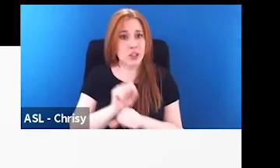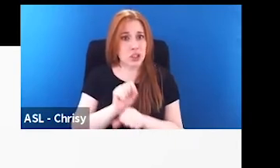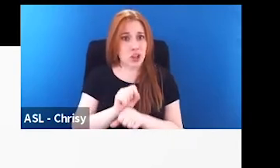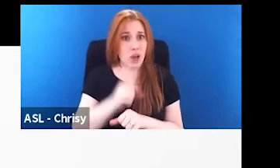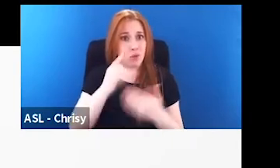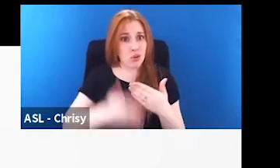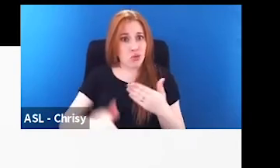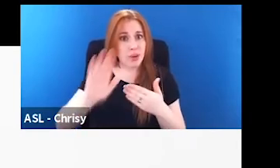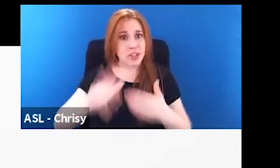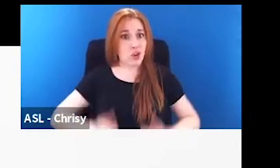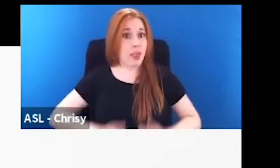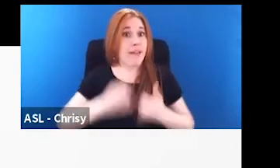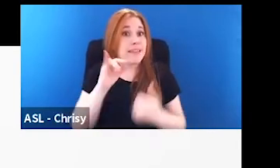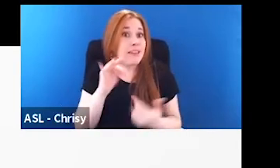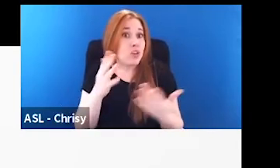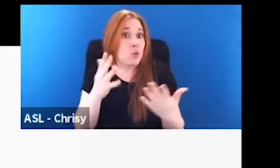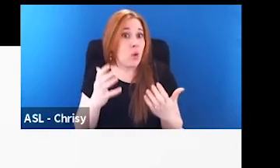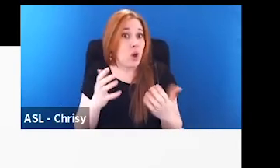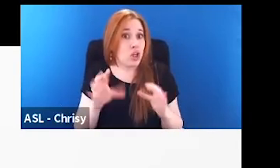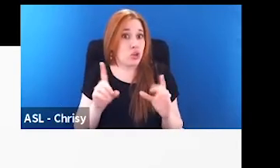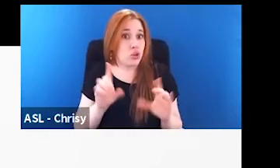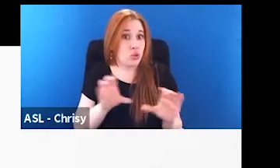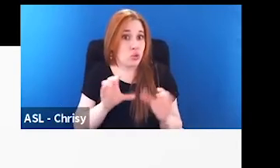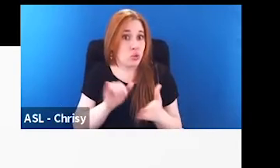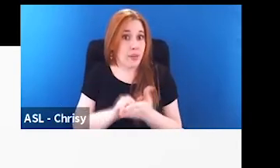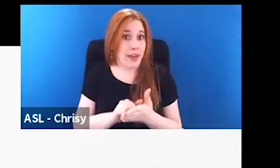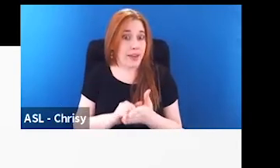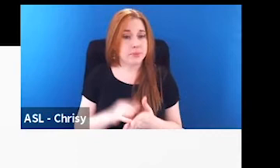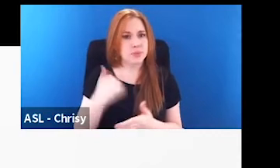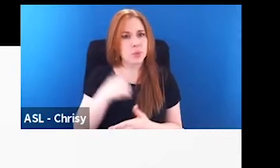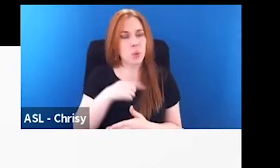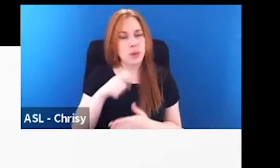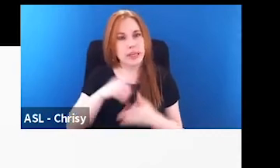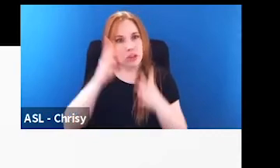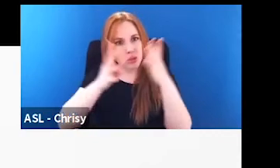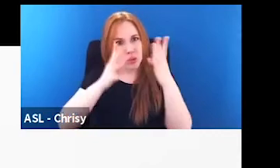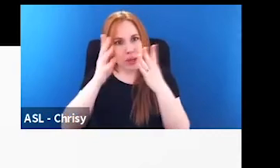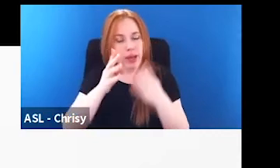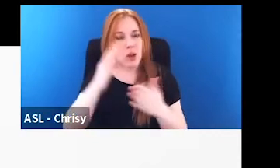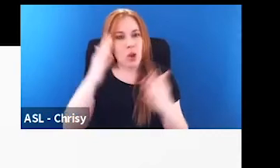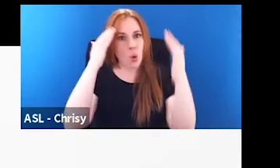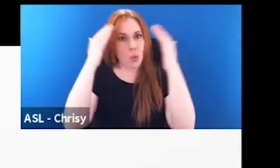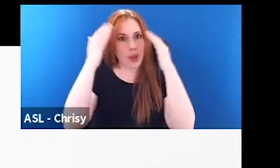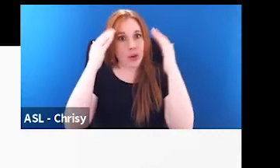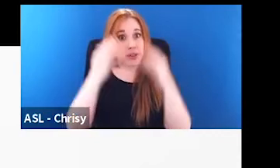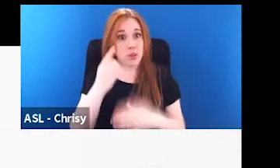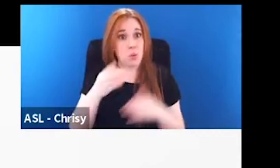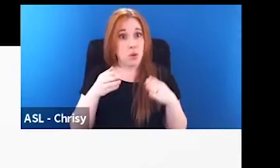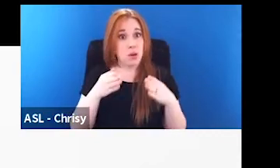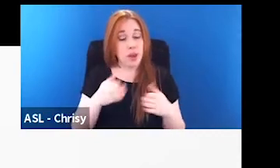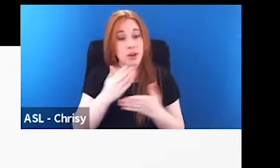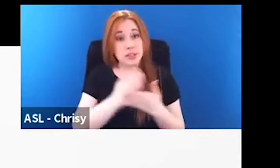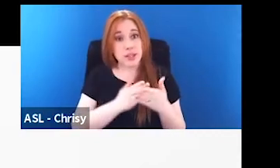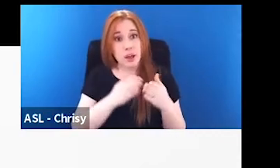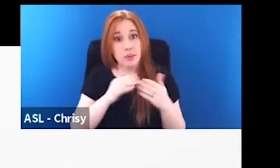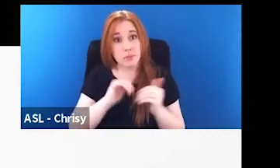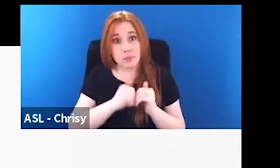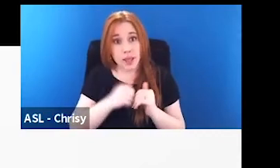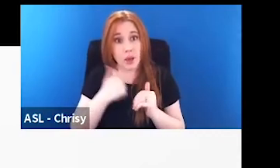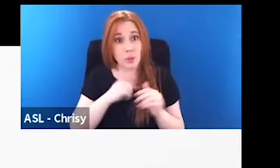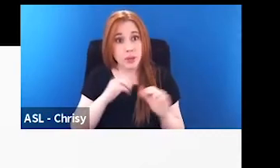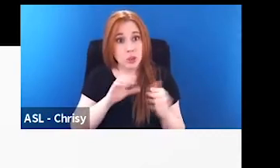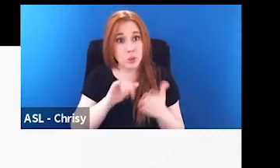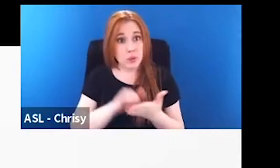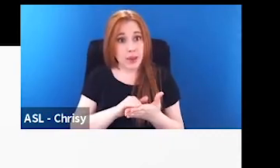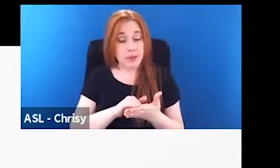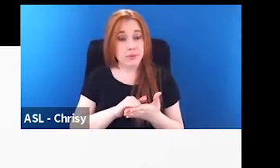of your life, should you so choose to do that. So we need to create that awareness, and one of the ways, or some of the ways that we intend to do that,